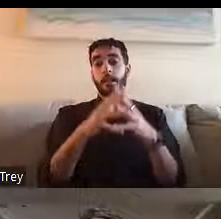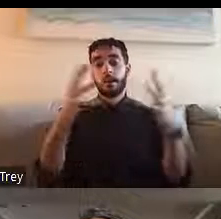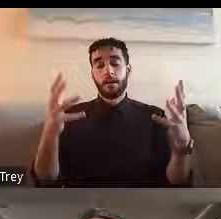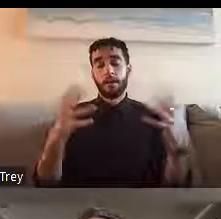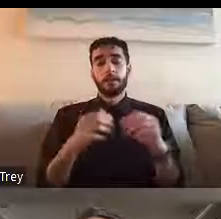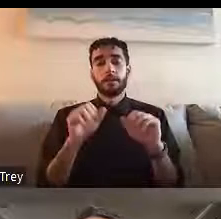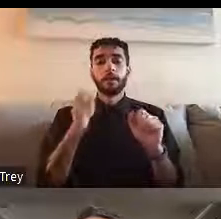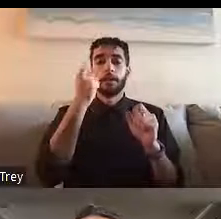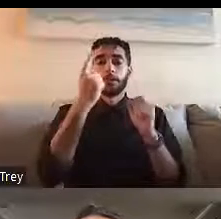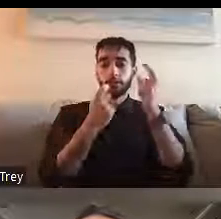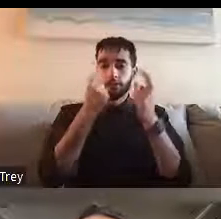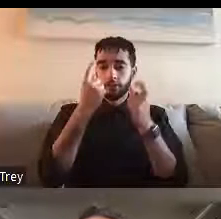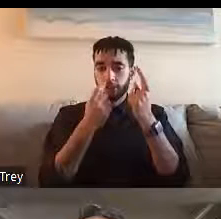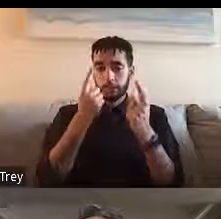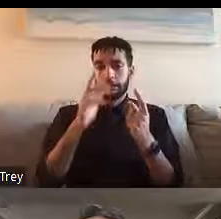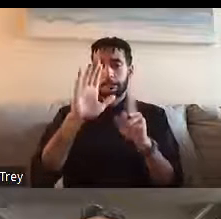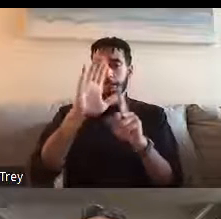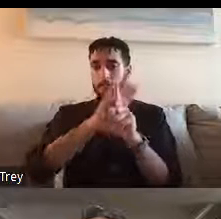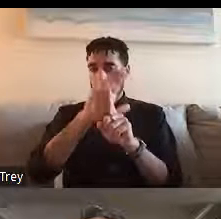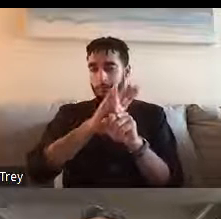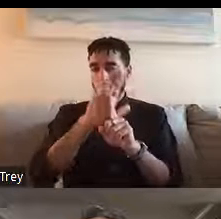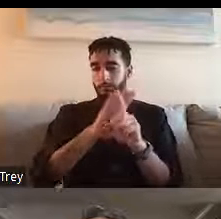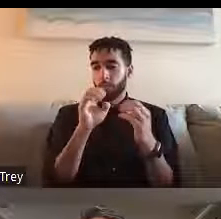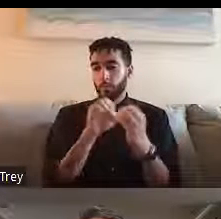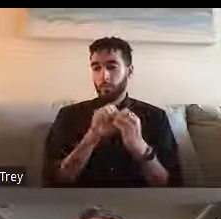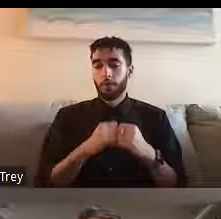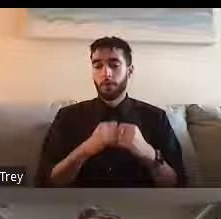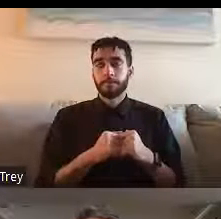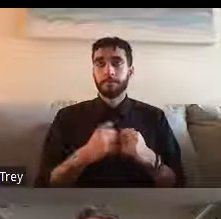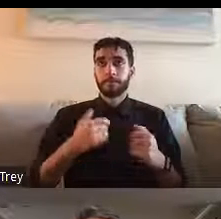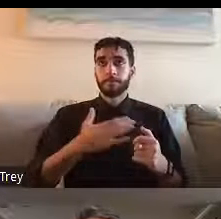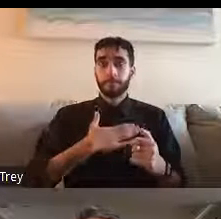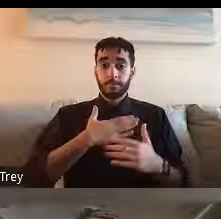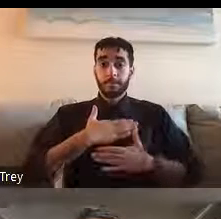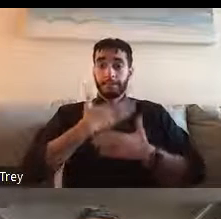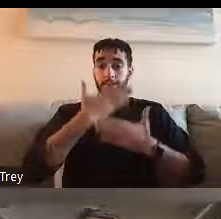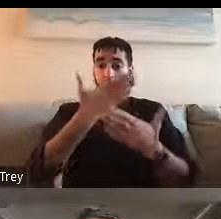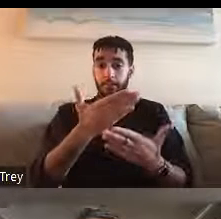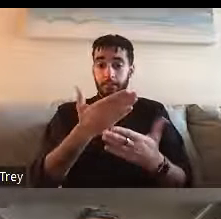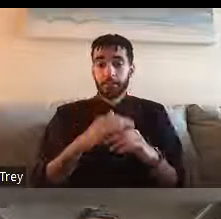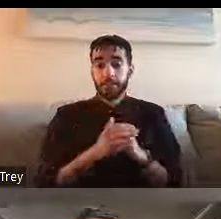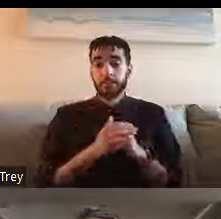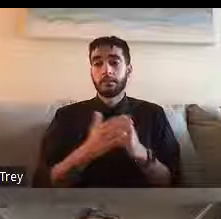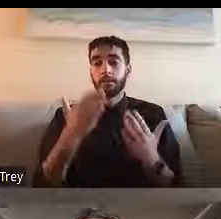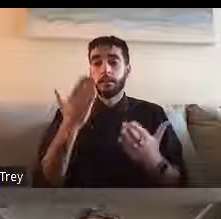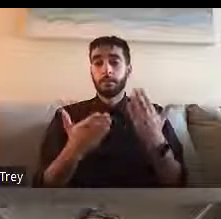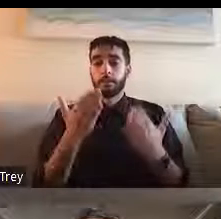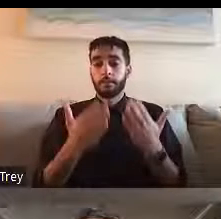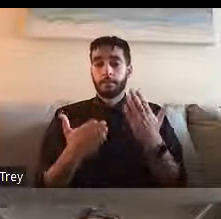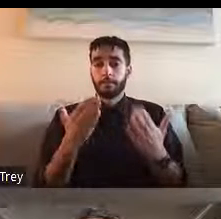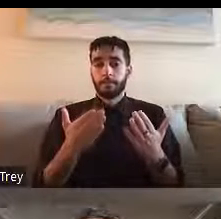understand the condition. My suggestions are maybe have services for